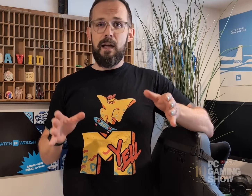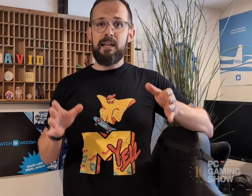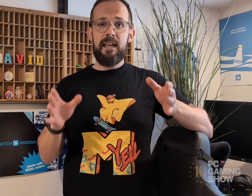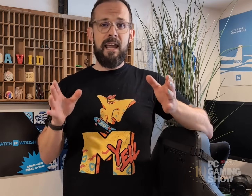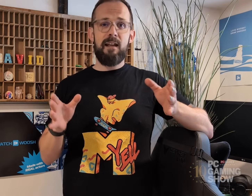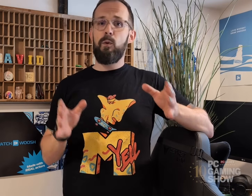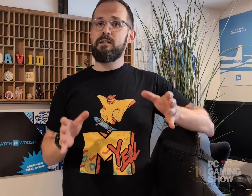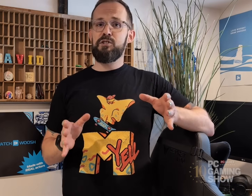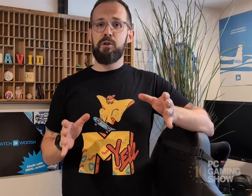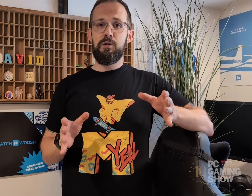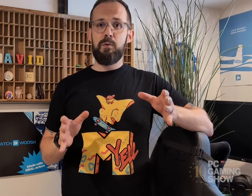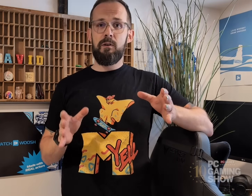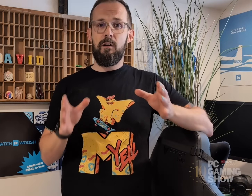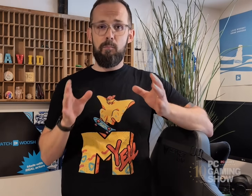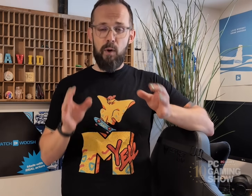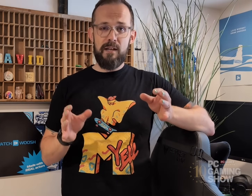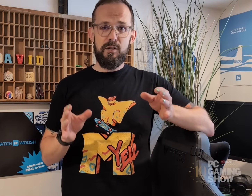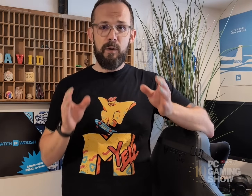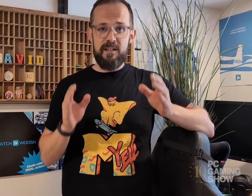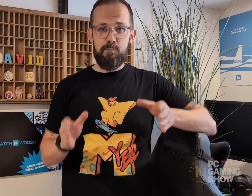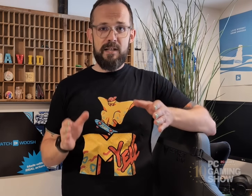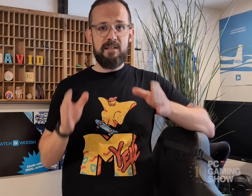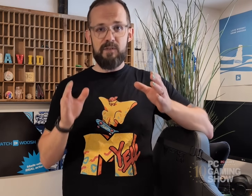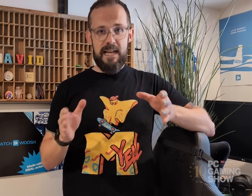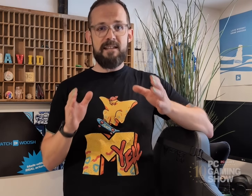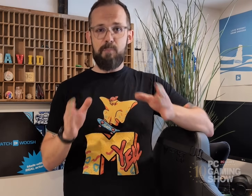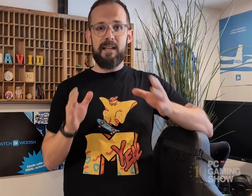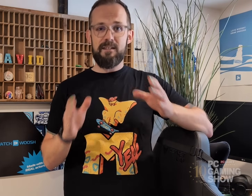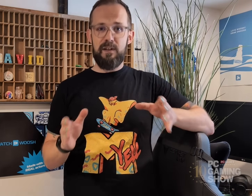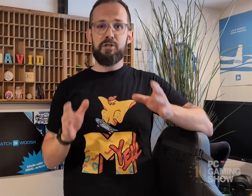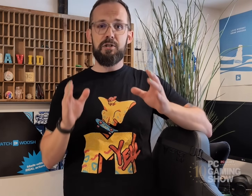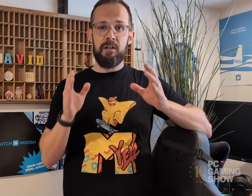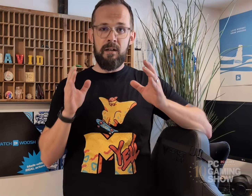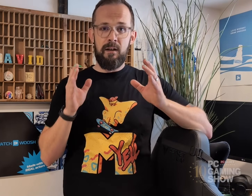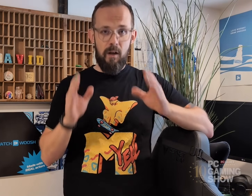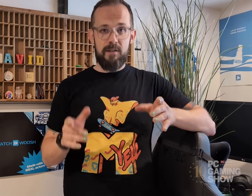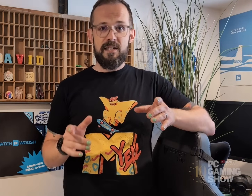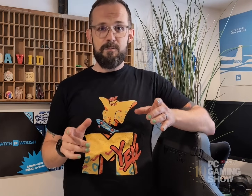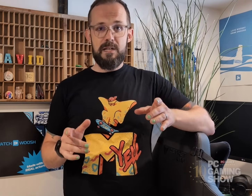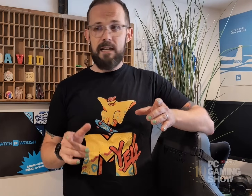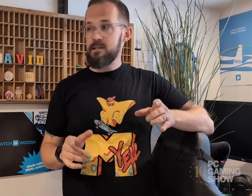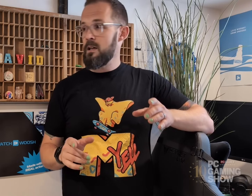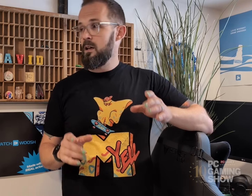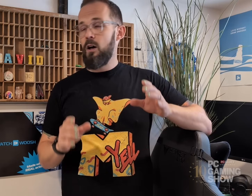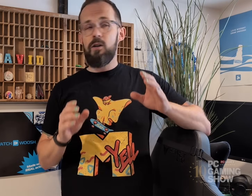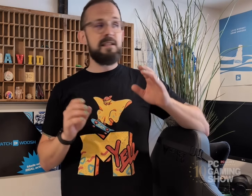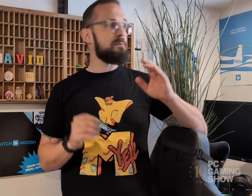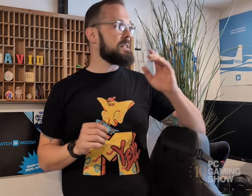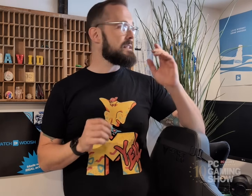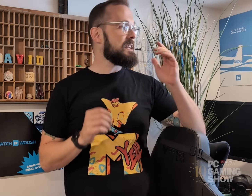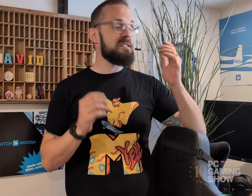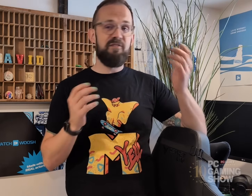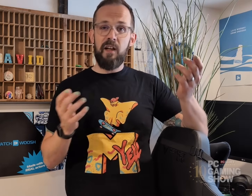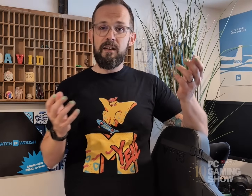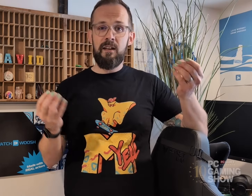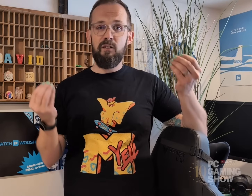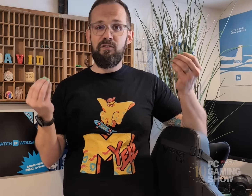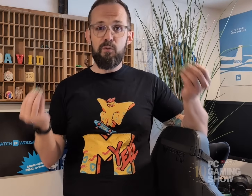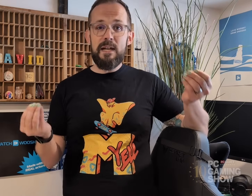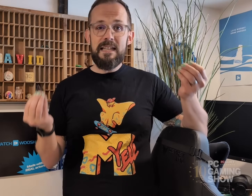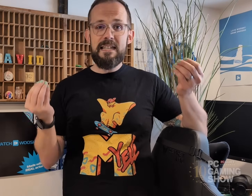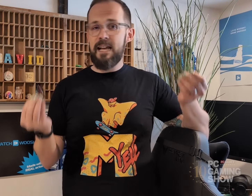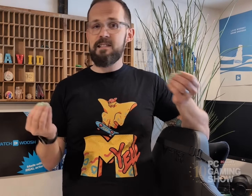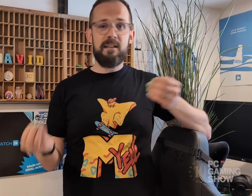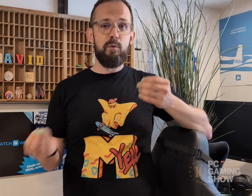those things in mind, I cannot wait to show you our brand new expressive dance battle adventure, All Systems Dance. All Systems Dance takes the fun